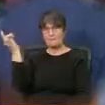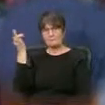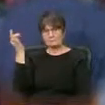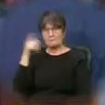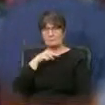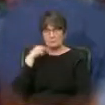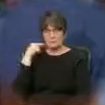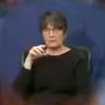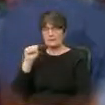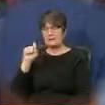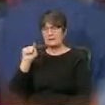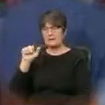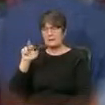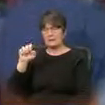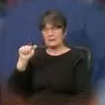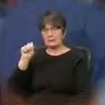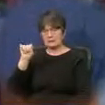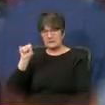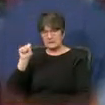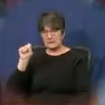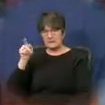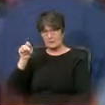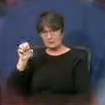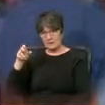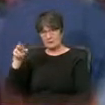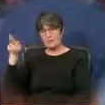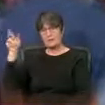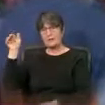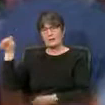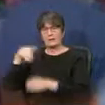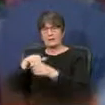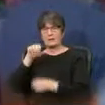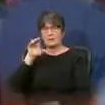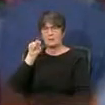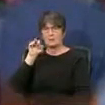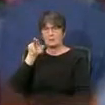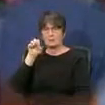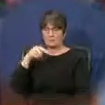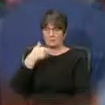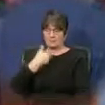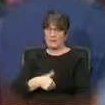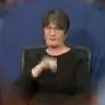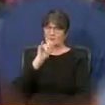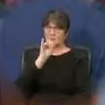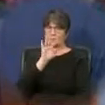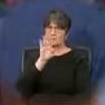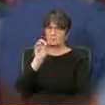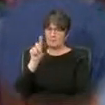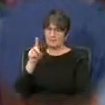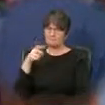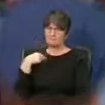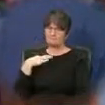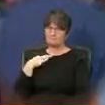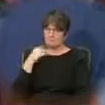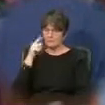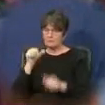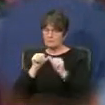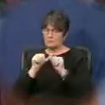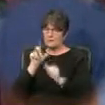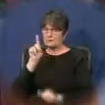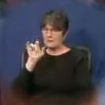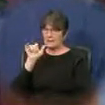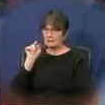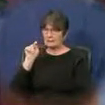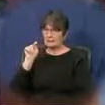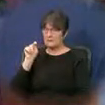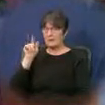pastor of St. Clair of Assisi Parish in Monroe. I am Jeff Bond, a candidate for the permanent diaconate of